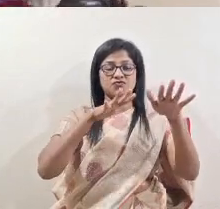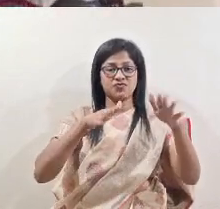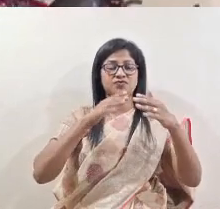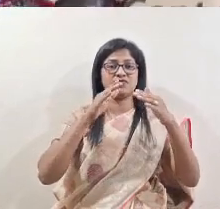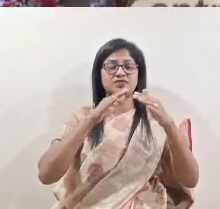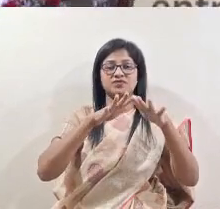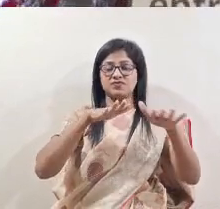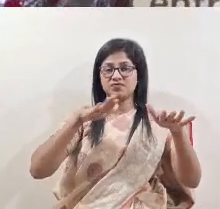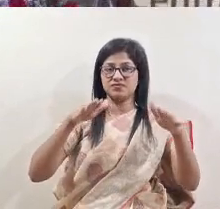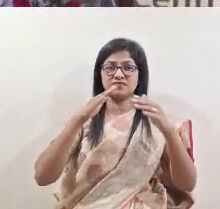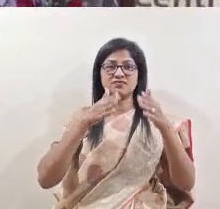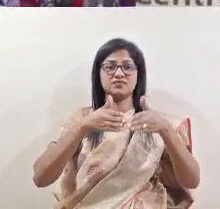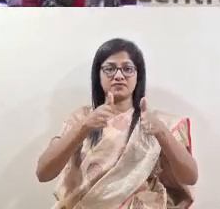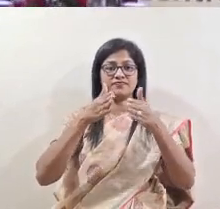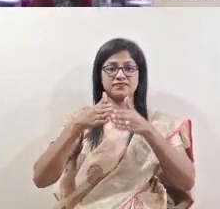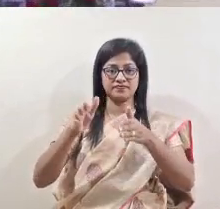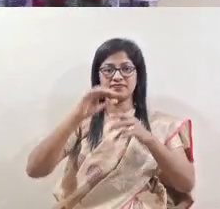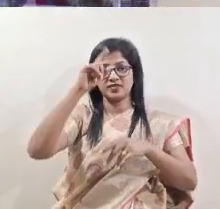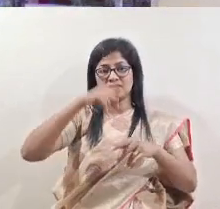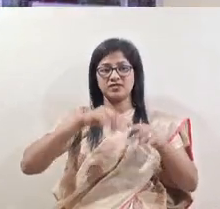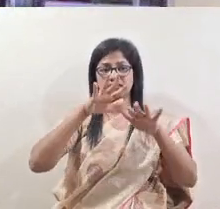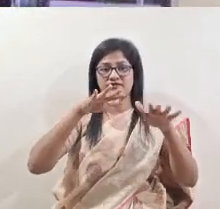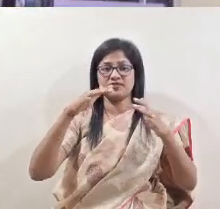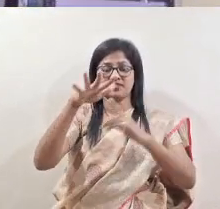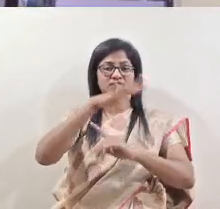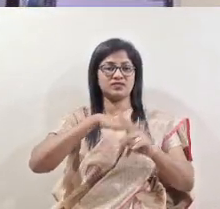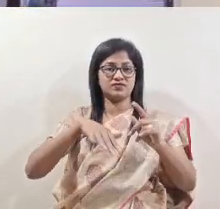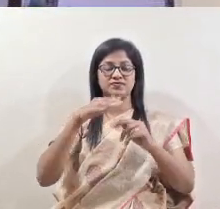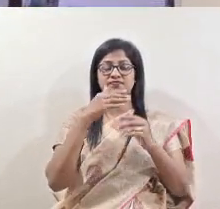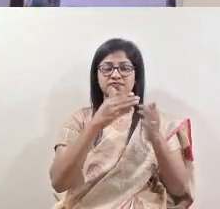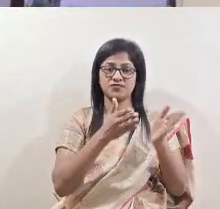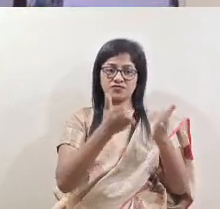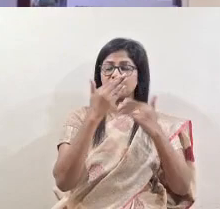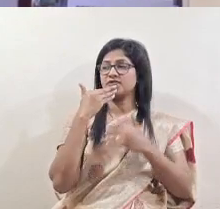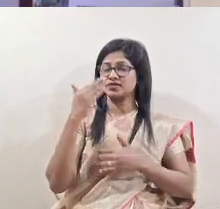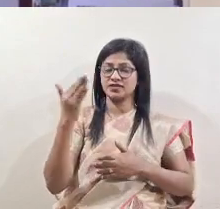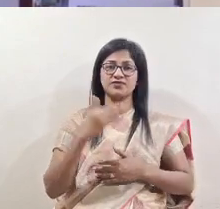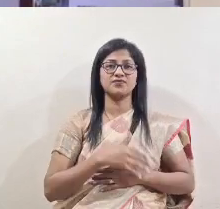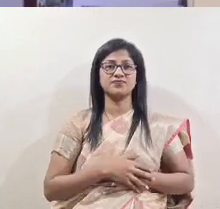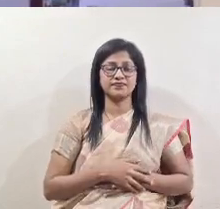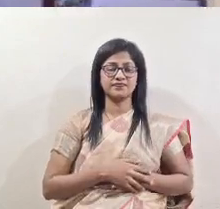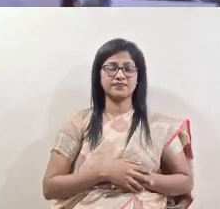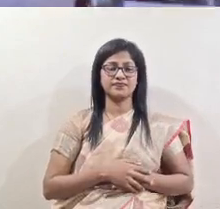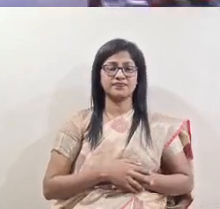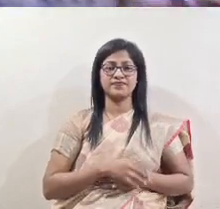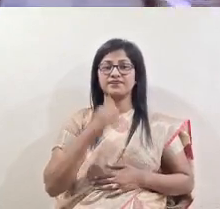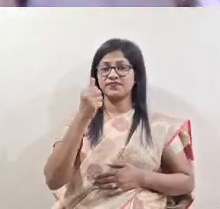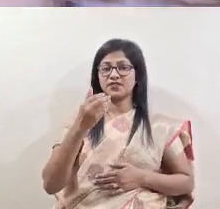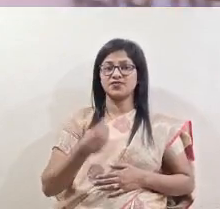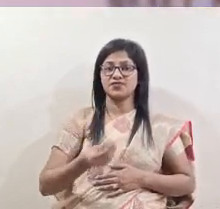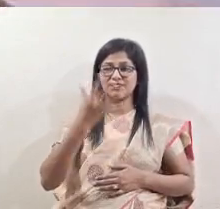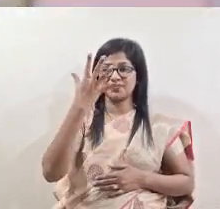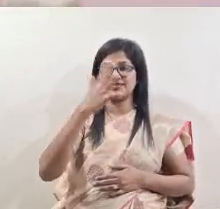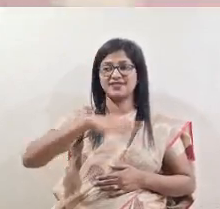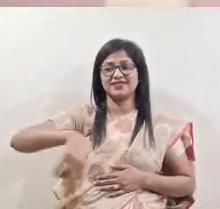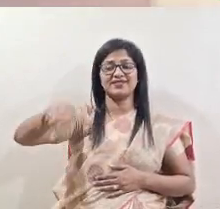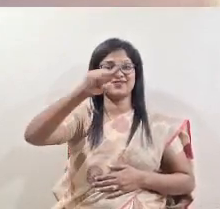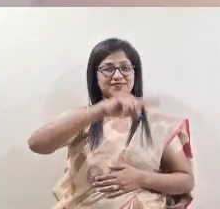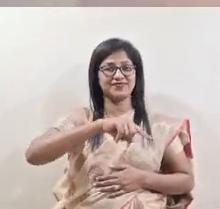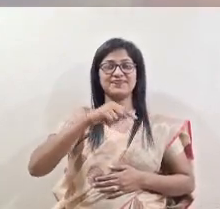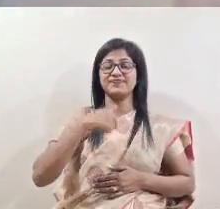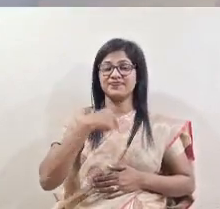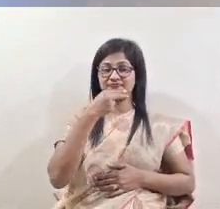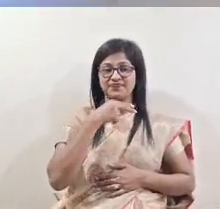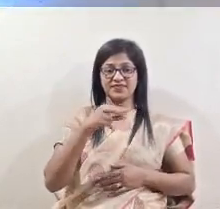Traffic Facilities in Indian Traffic Scenario." Please go ahead, Mr. Prajwal. Thank you, sir. Good morning,